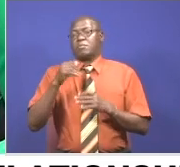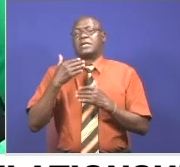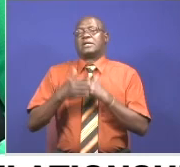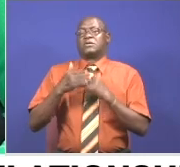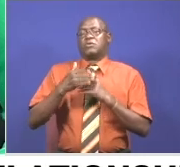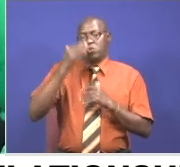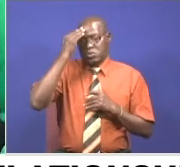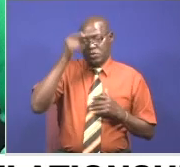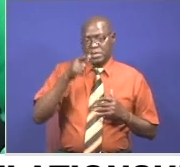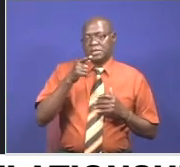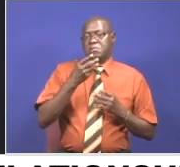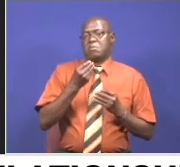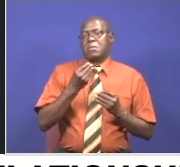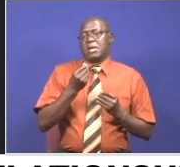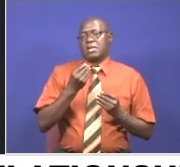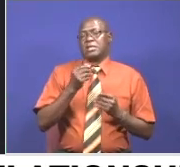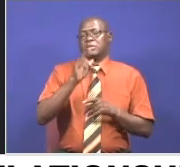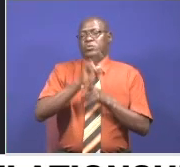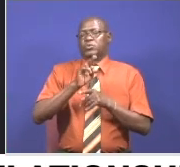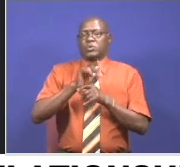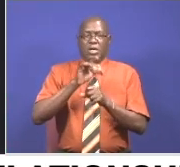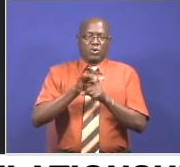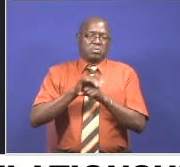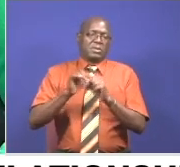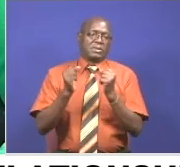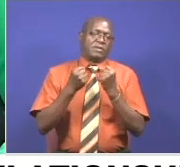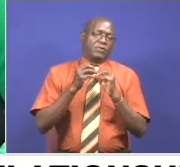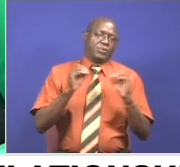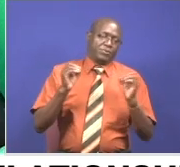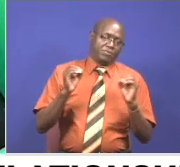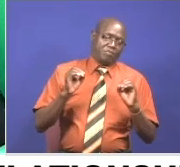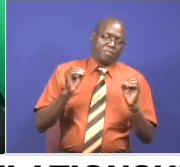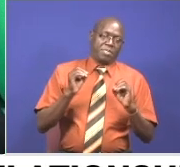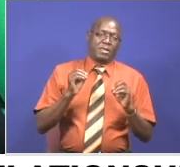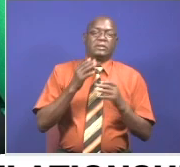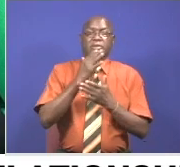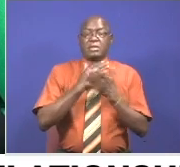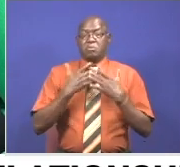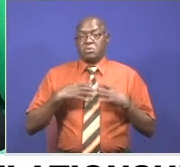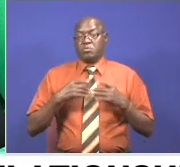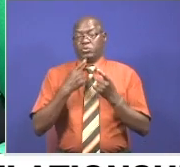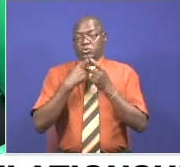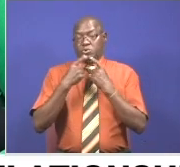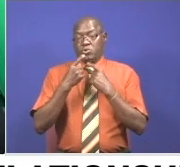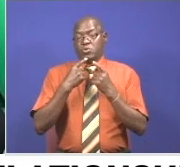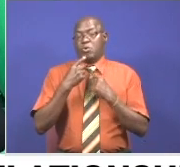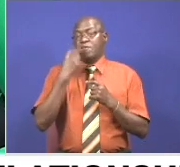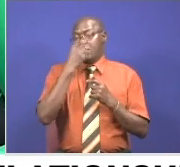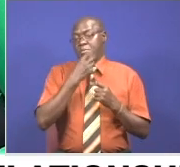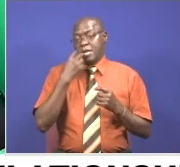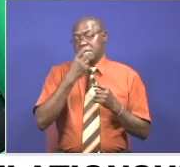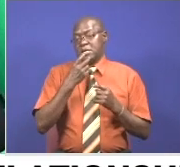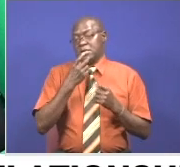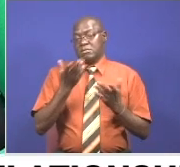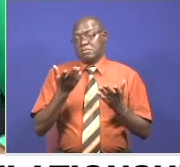this person spends a lot but does not save. It doesn't have to be, you know, some people talk verbally, but there are those conversations